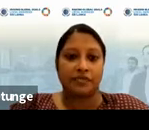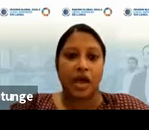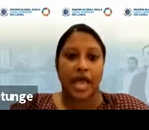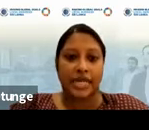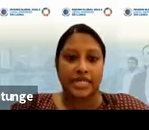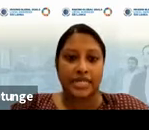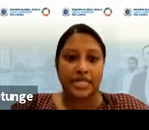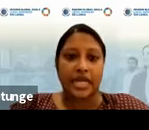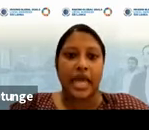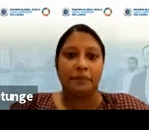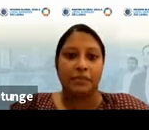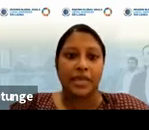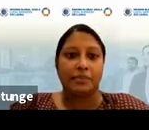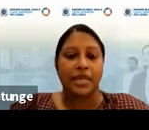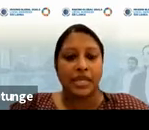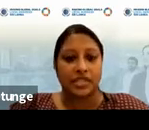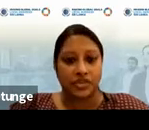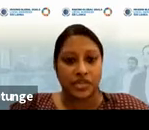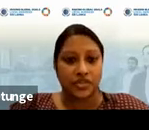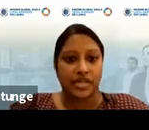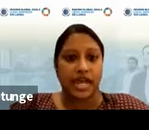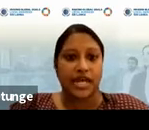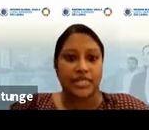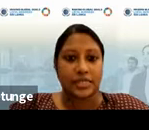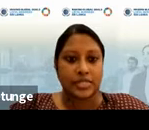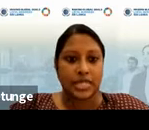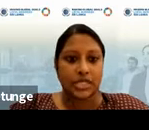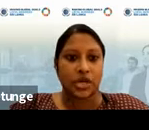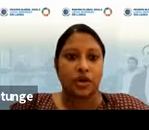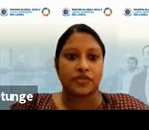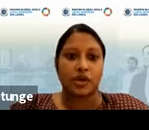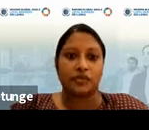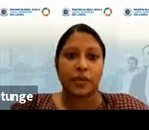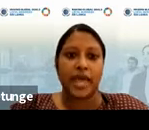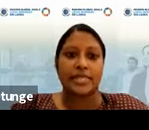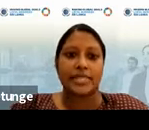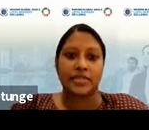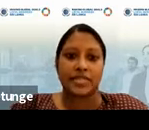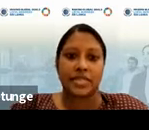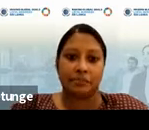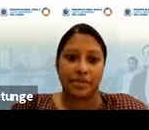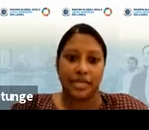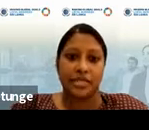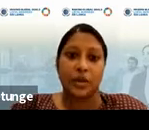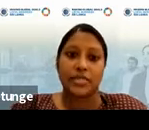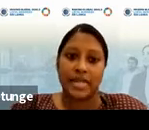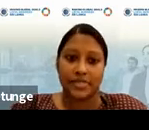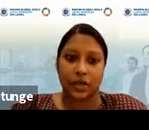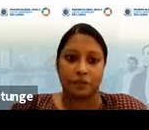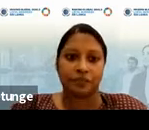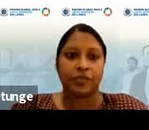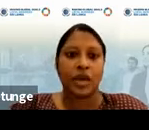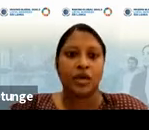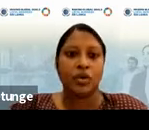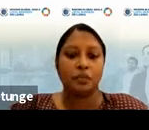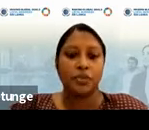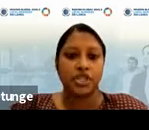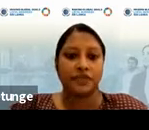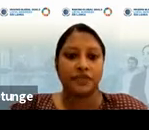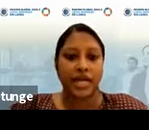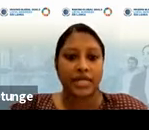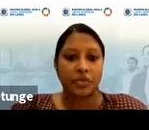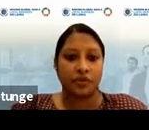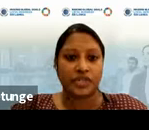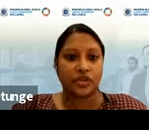Chamber for IT, BPM Industry, Sri Lanka Association of Software and Services Companies, or SLASCOM. Group